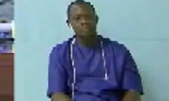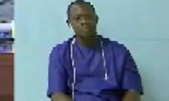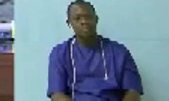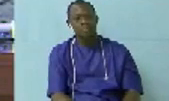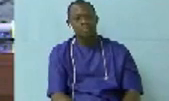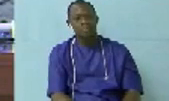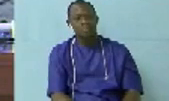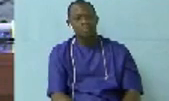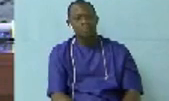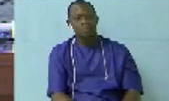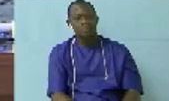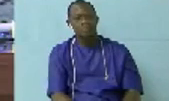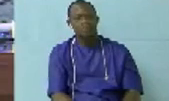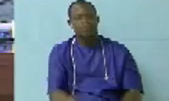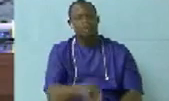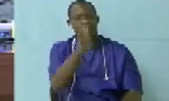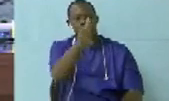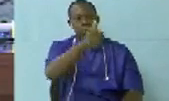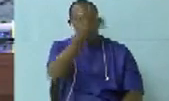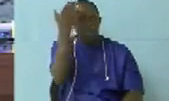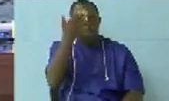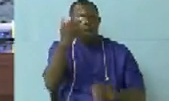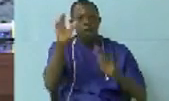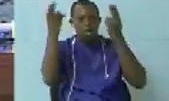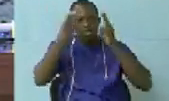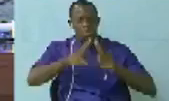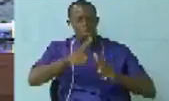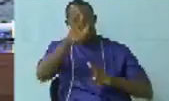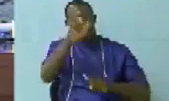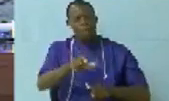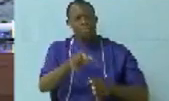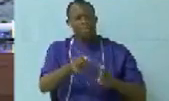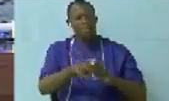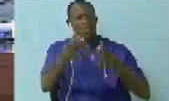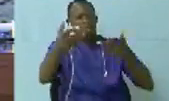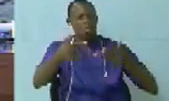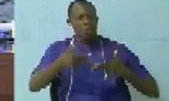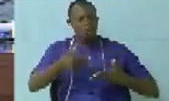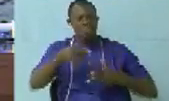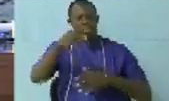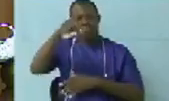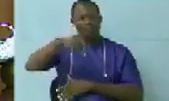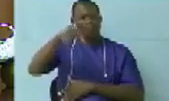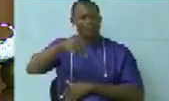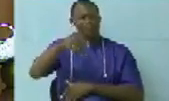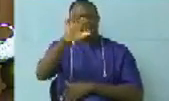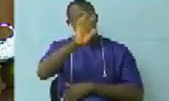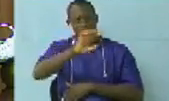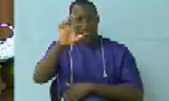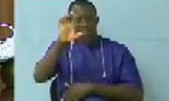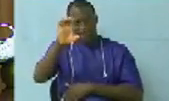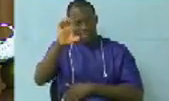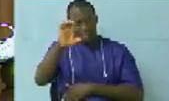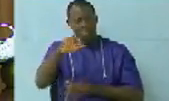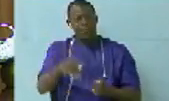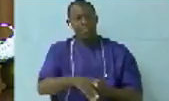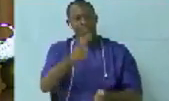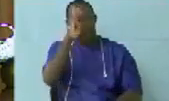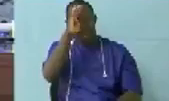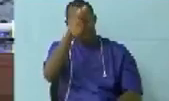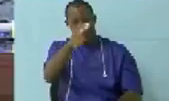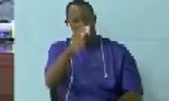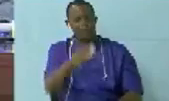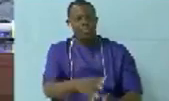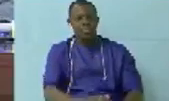Good morning, General. Good morning, Council. Welcome to the TRRC. Thank you.